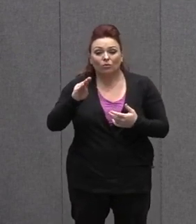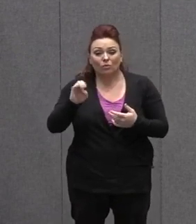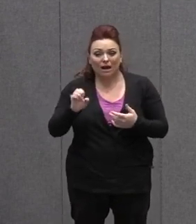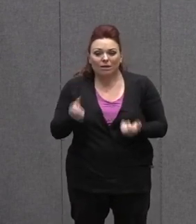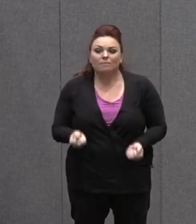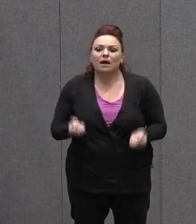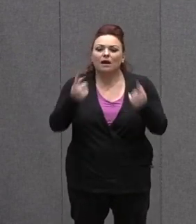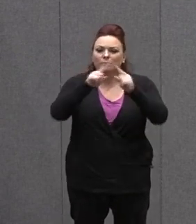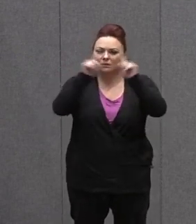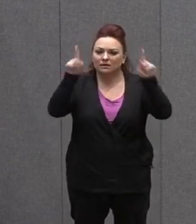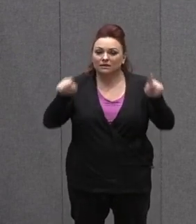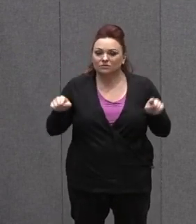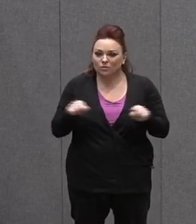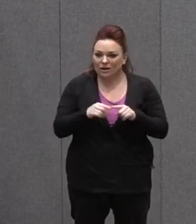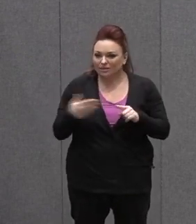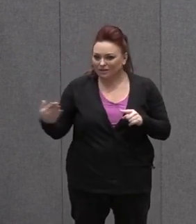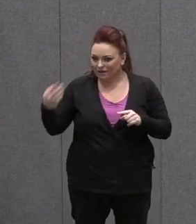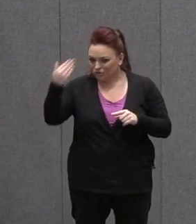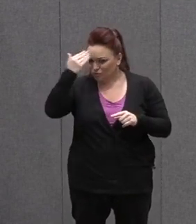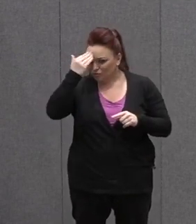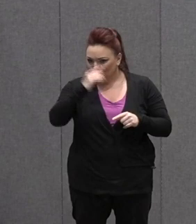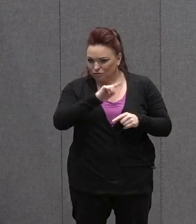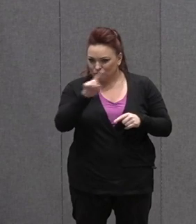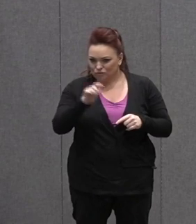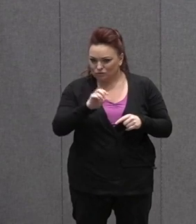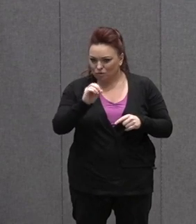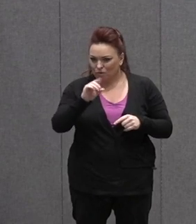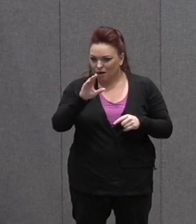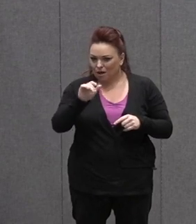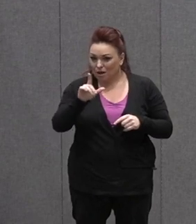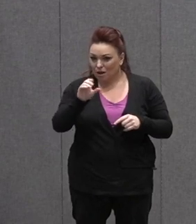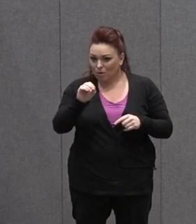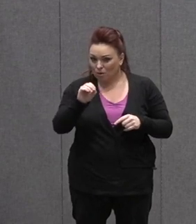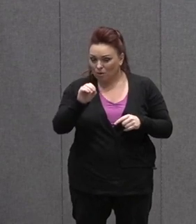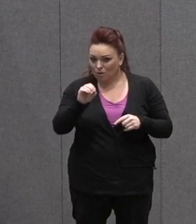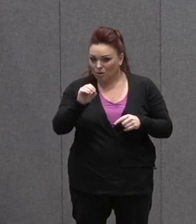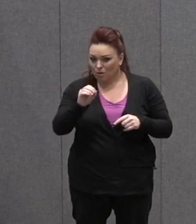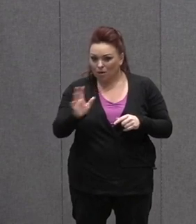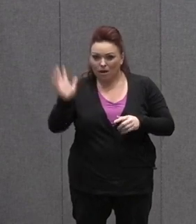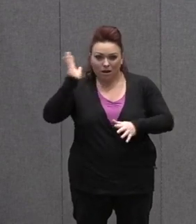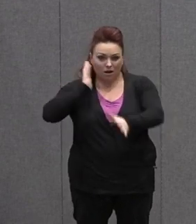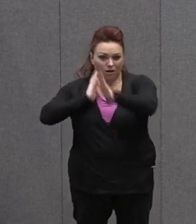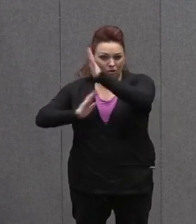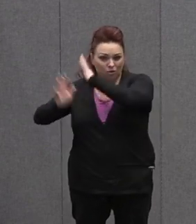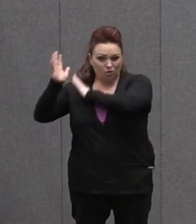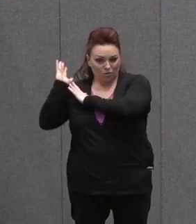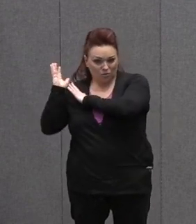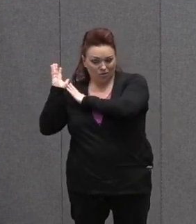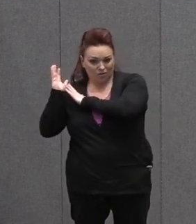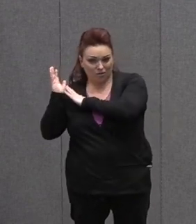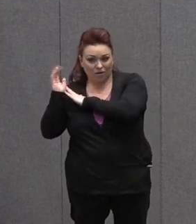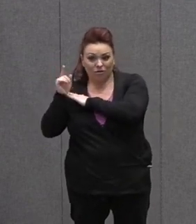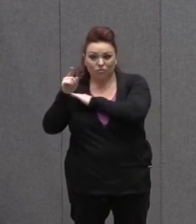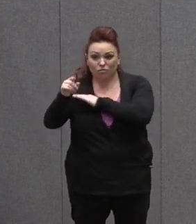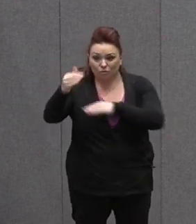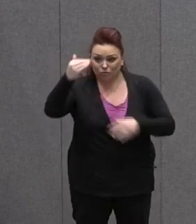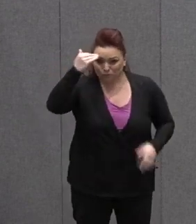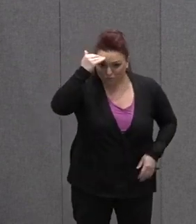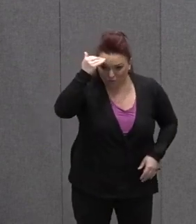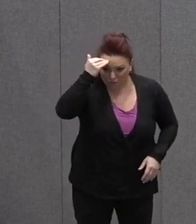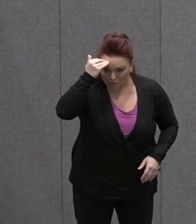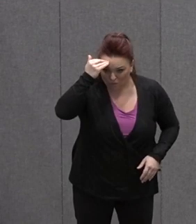you know? Zocalo, long ago, do you